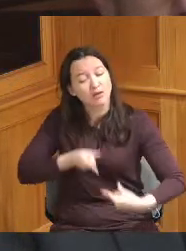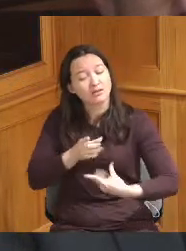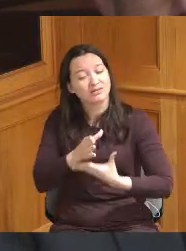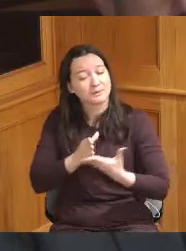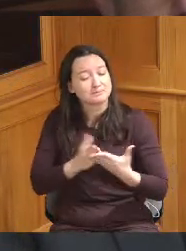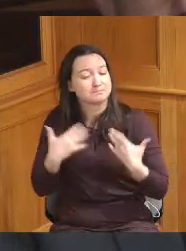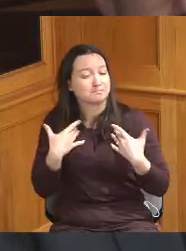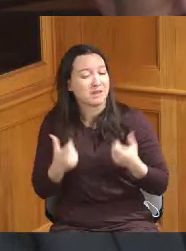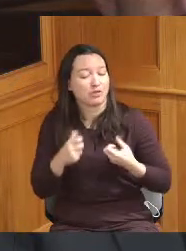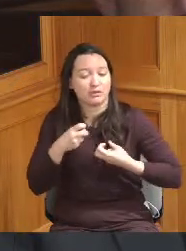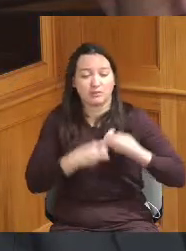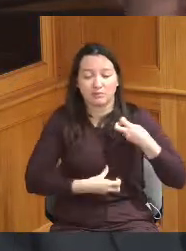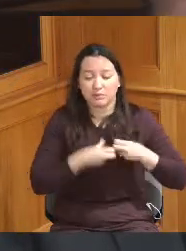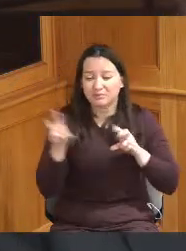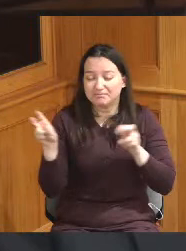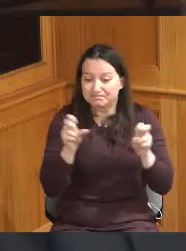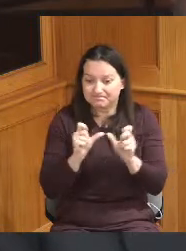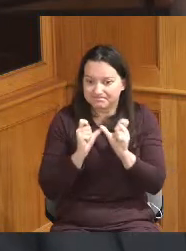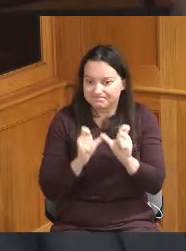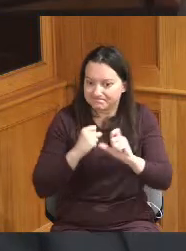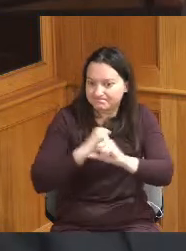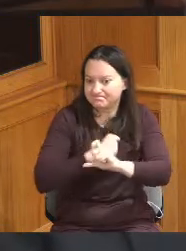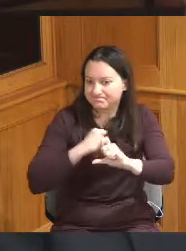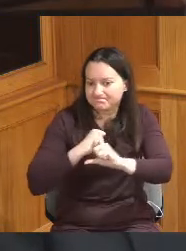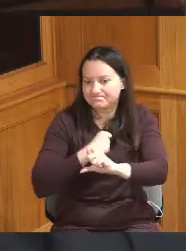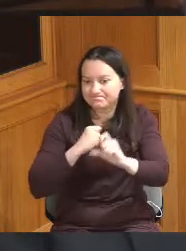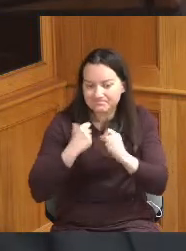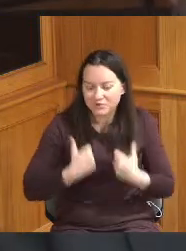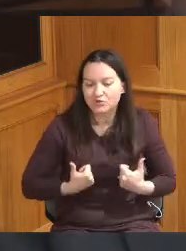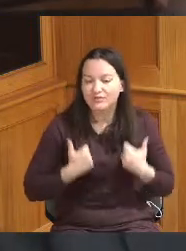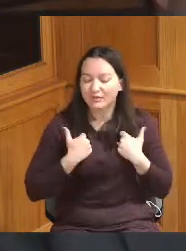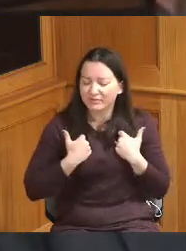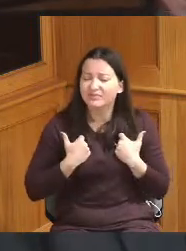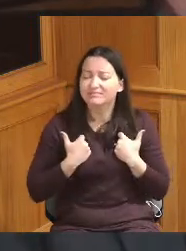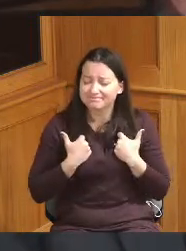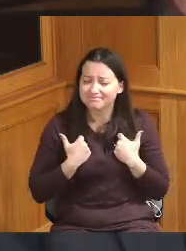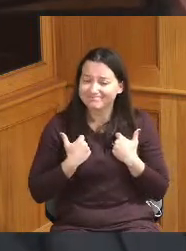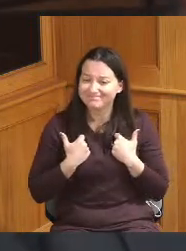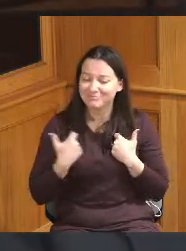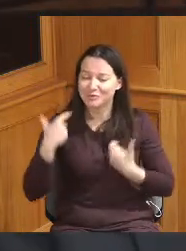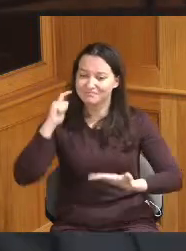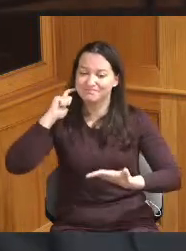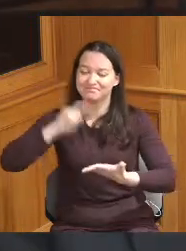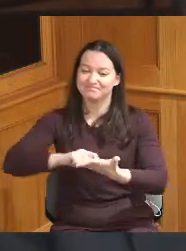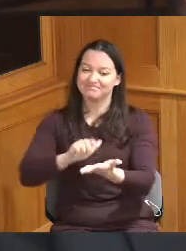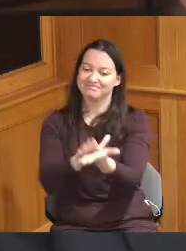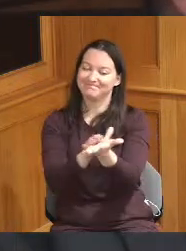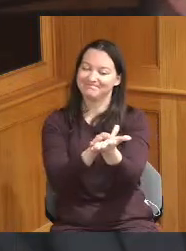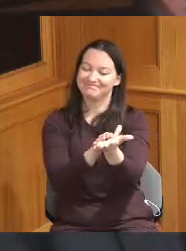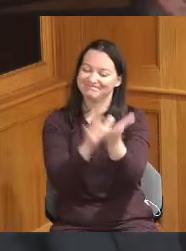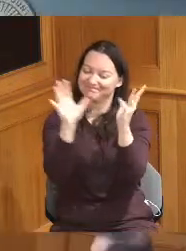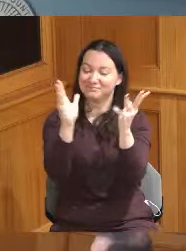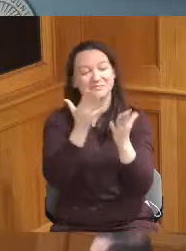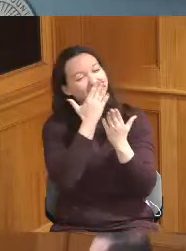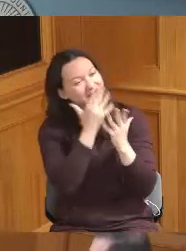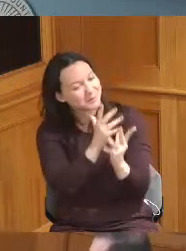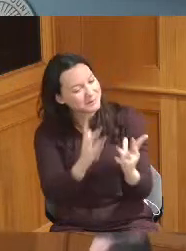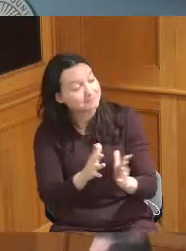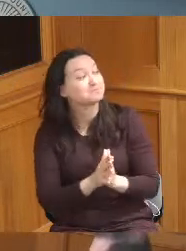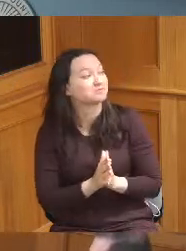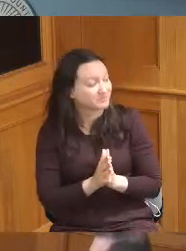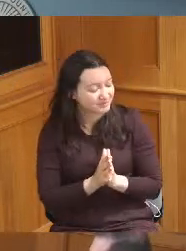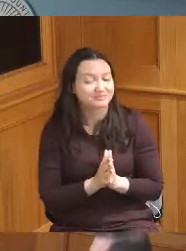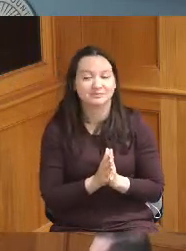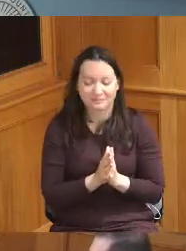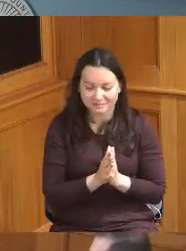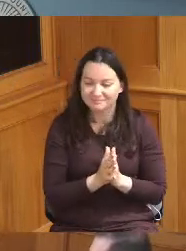health issues, they have fought through and survived. And it is something to celebrate. Thank you very much. I appreciate it. Thanks